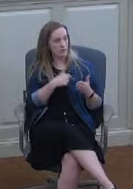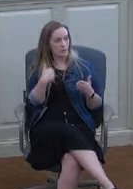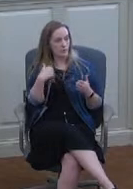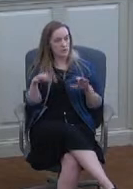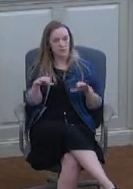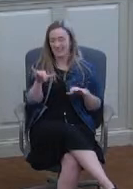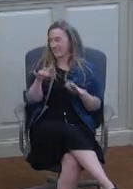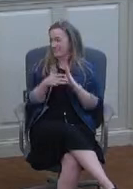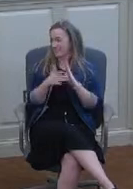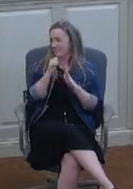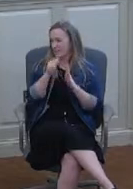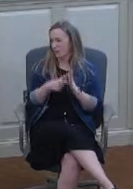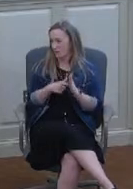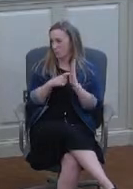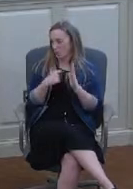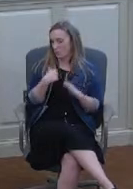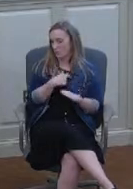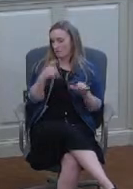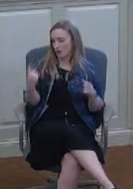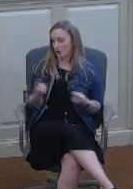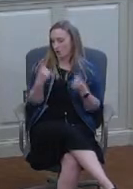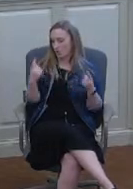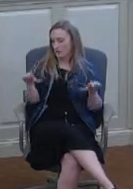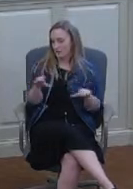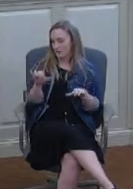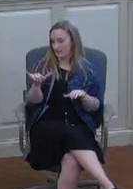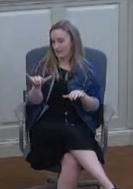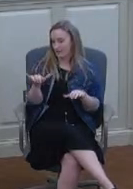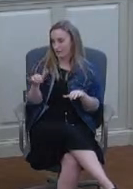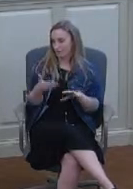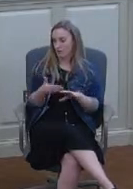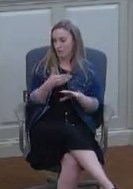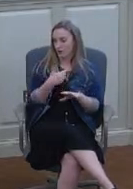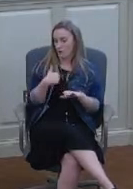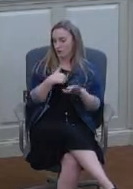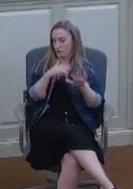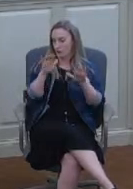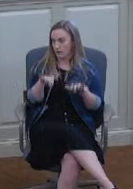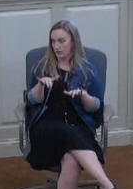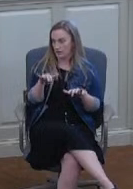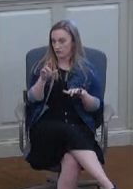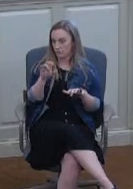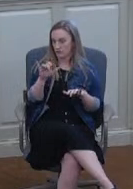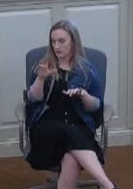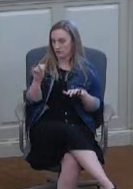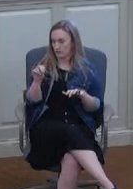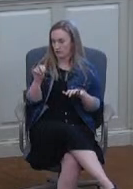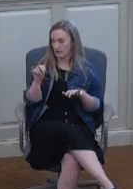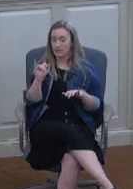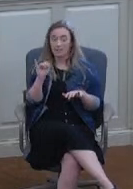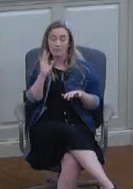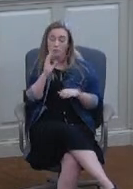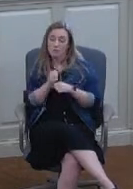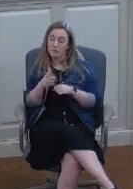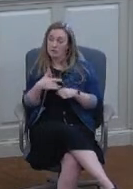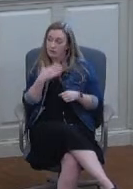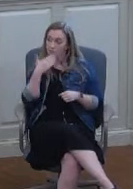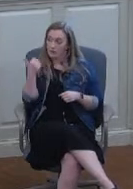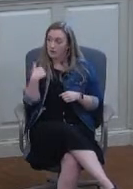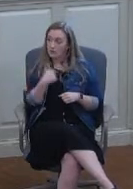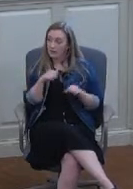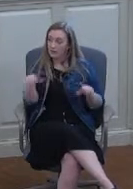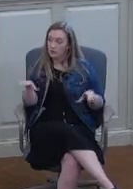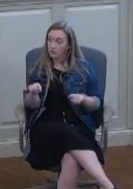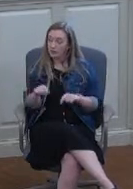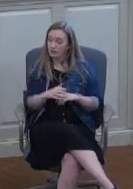is not required, I don't think. We have always done that before we drafted the resolution, but you don't. If it'll make you feel better, we can do it.